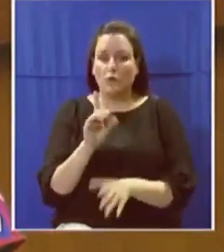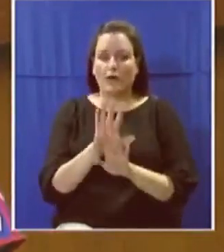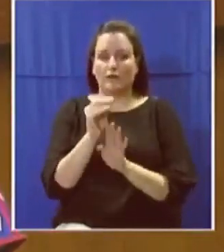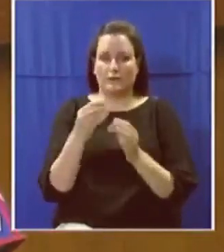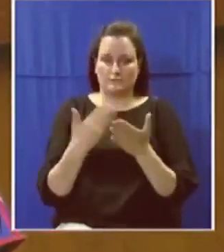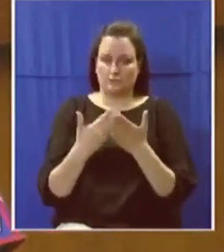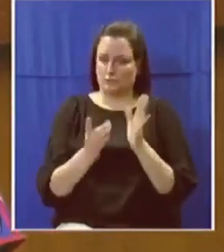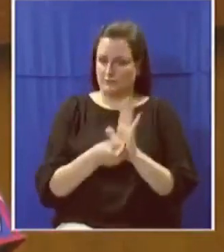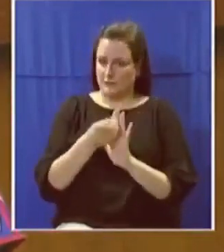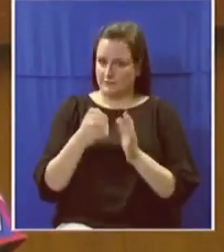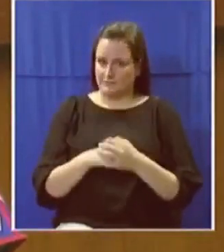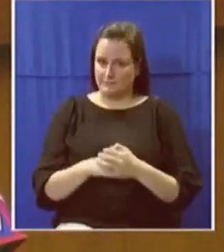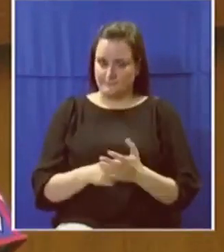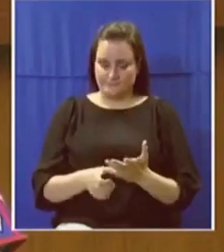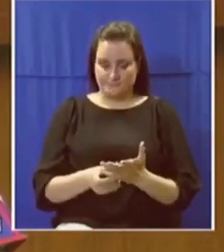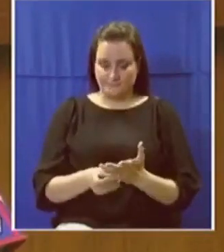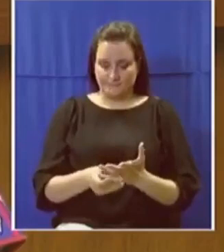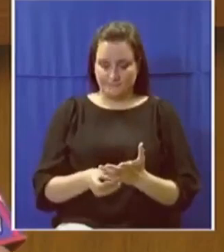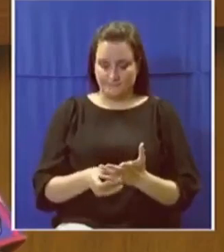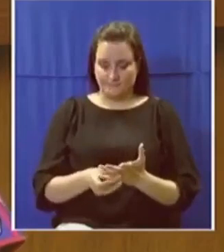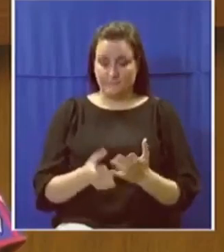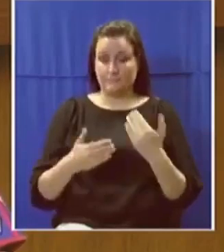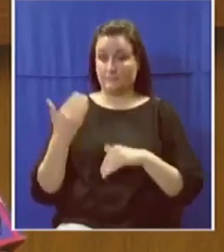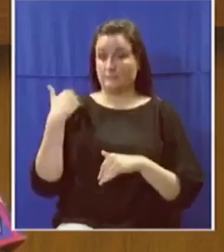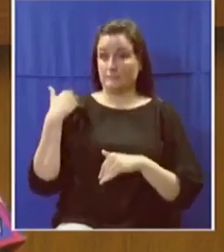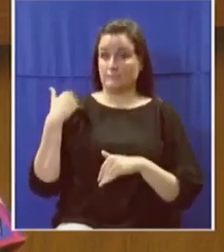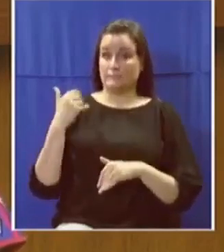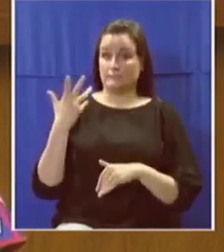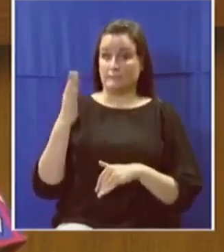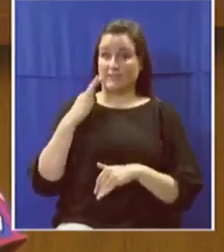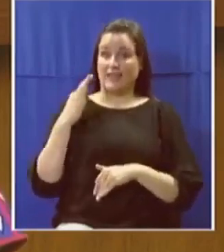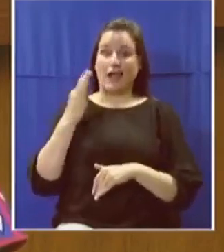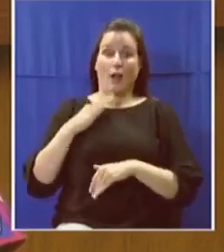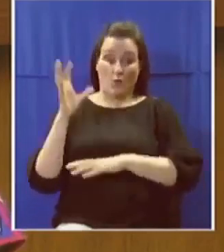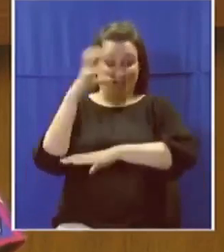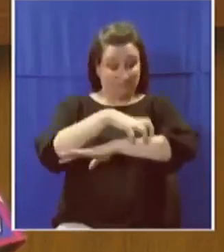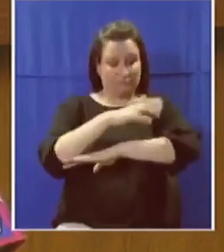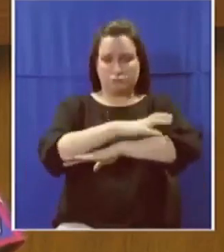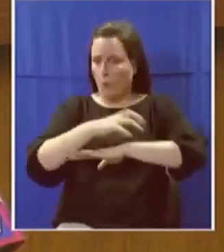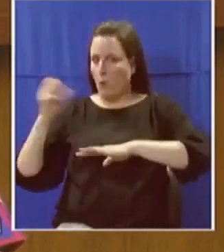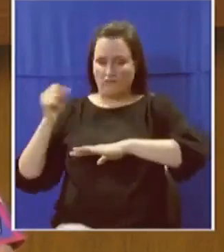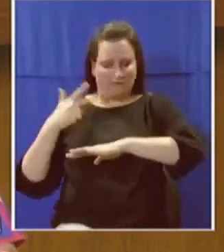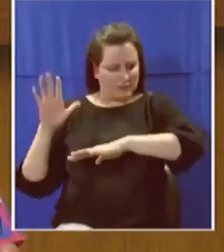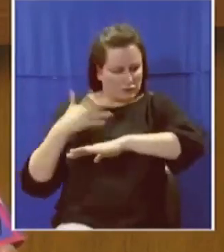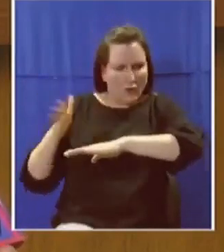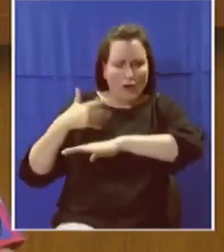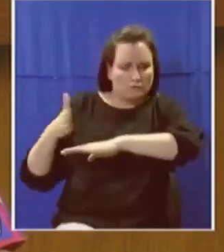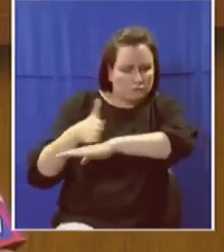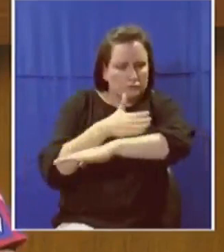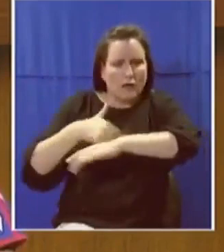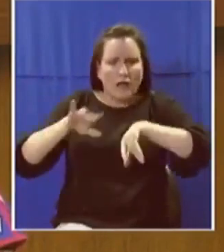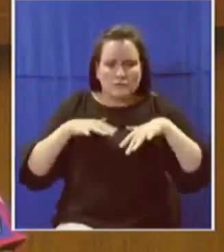development. When Africa emerged out of the colonial repression and underdevelopment, those who came before us understood